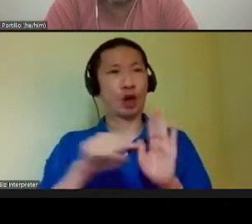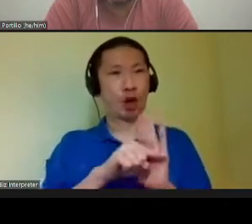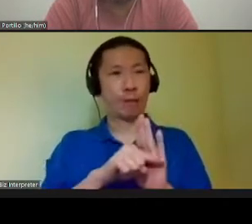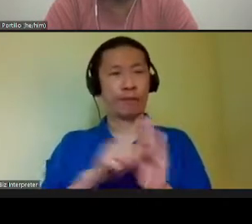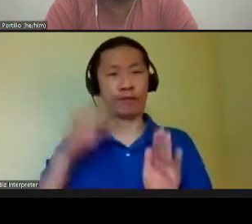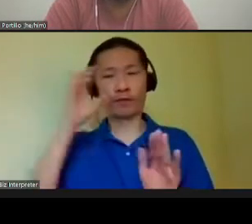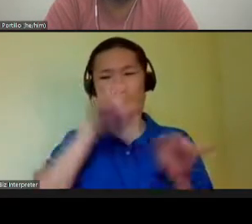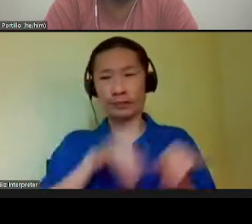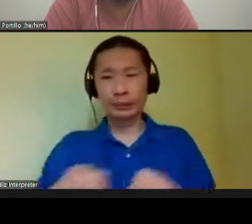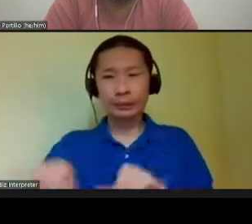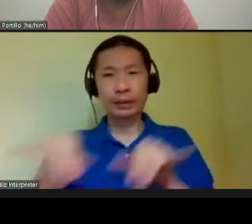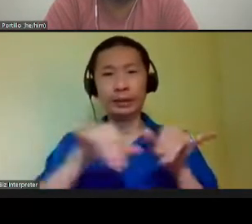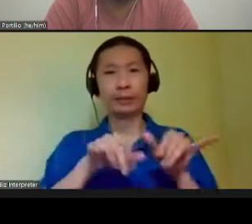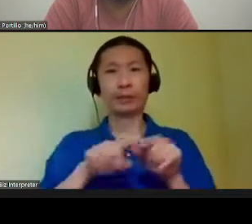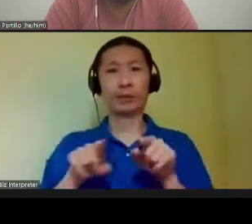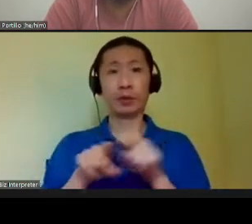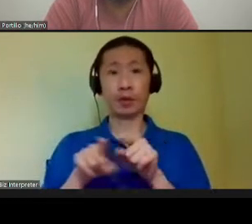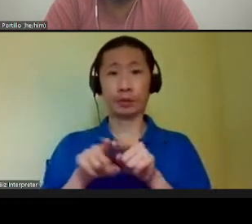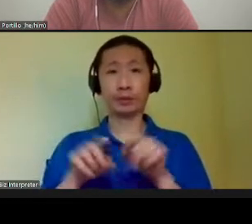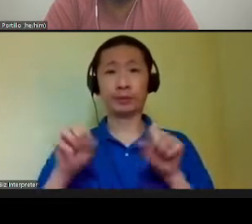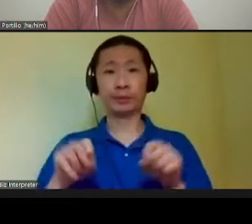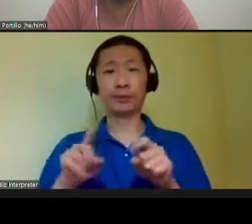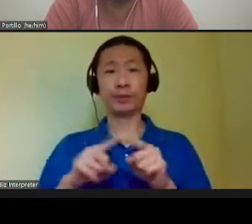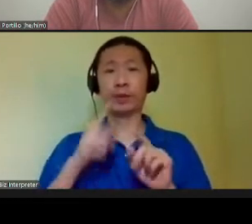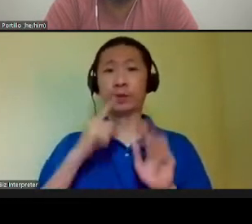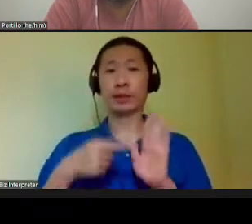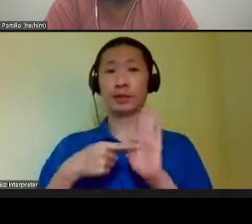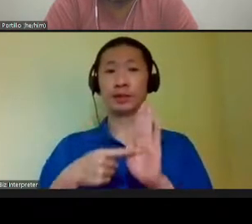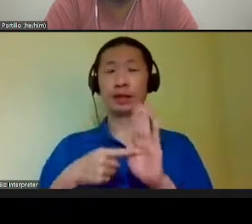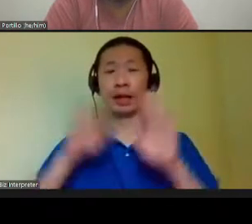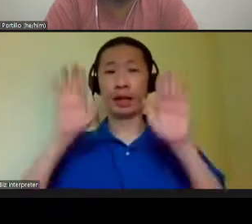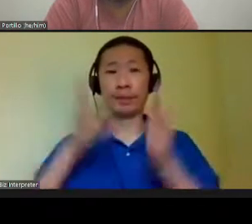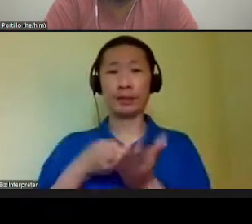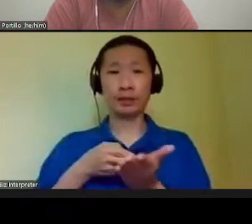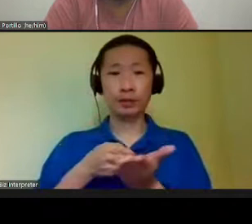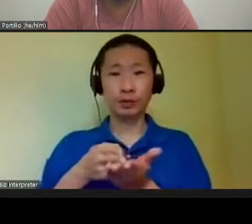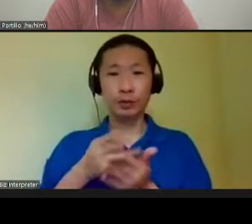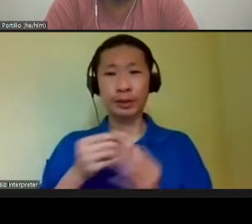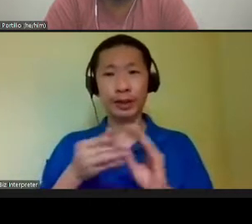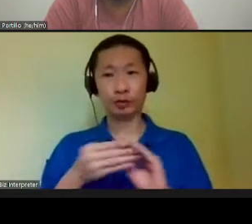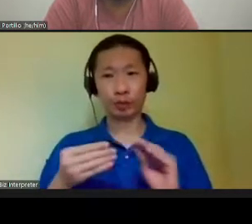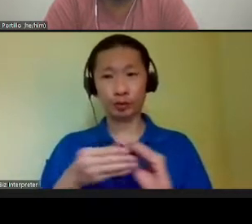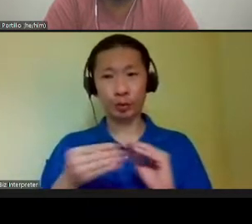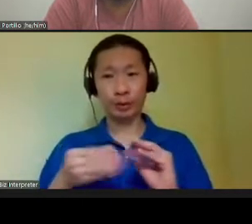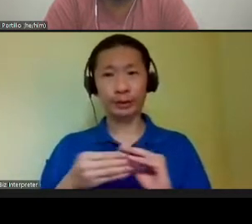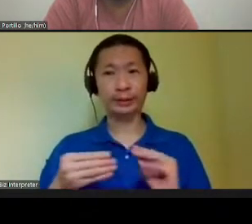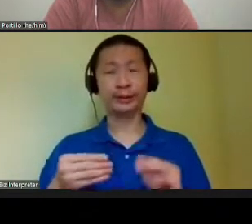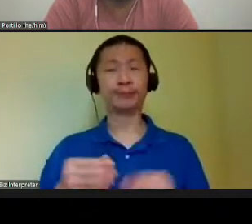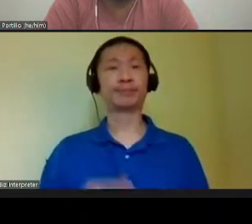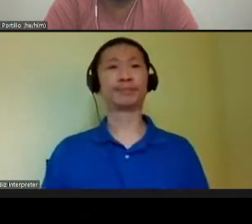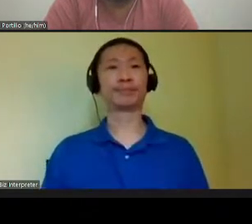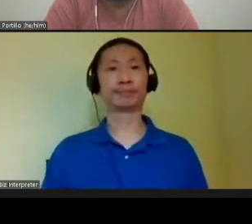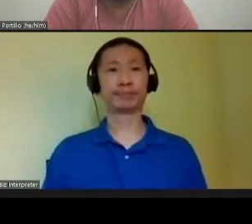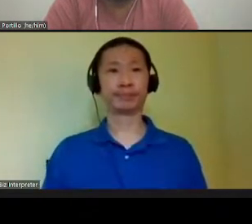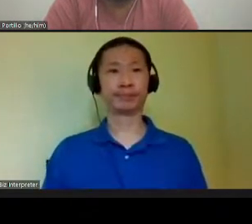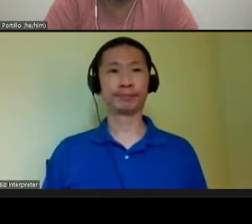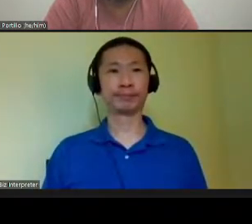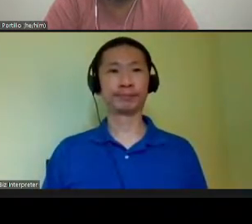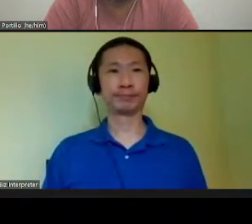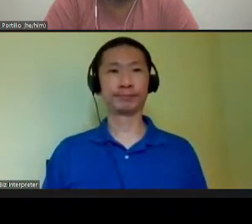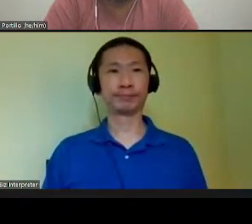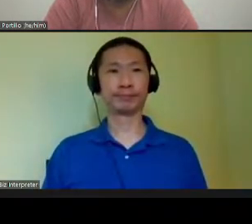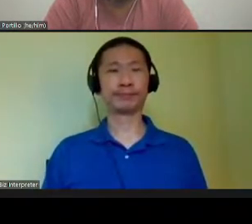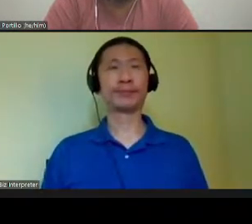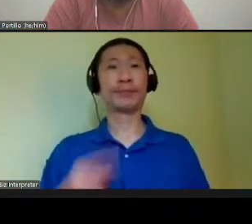there's this potential to like really revealing amazing truths and stories. And then we're